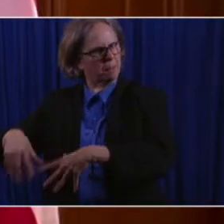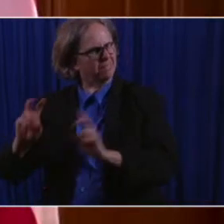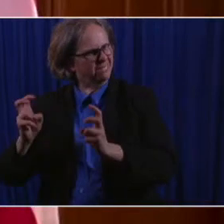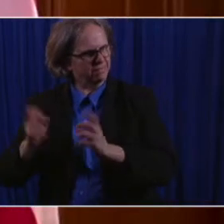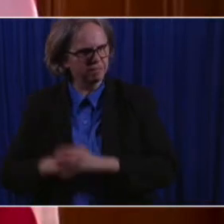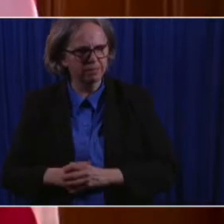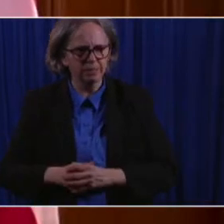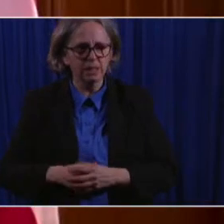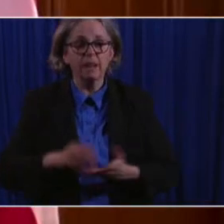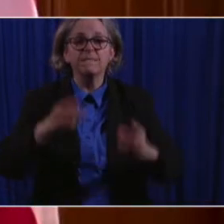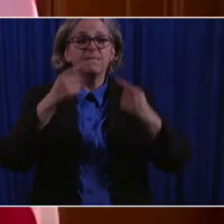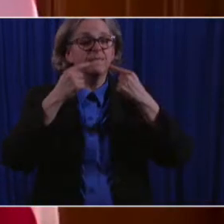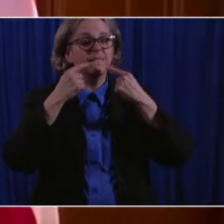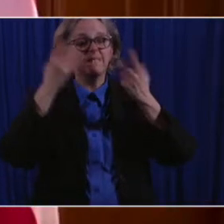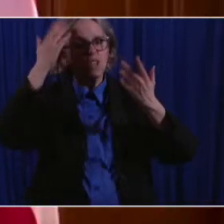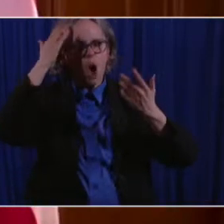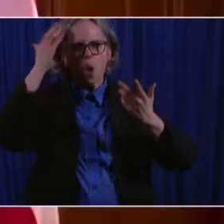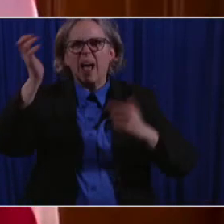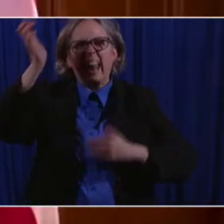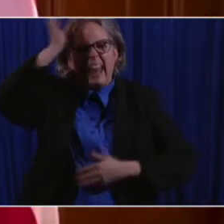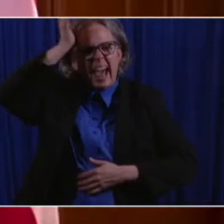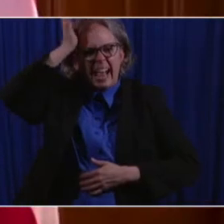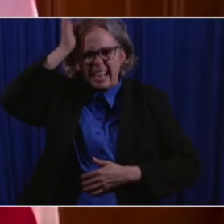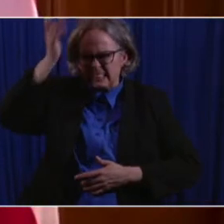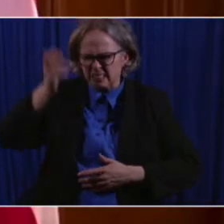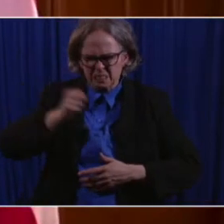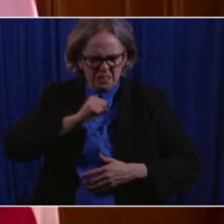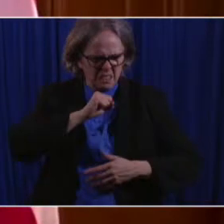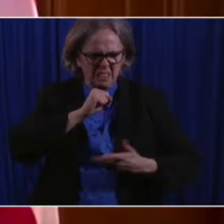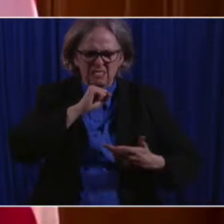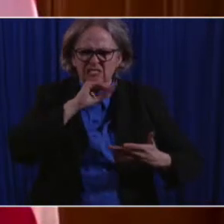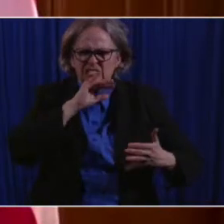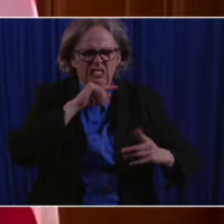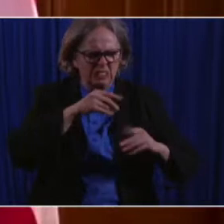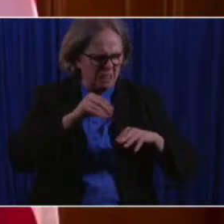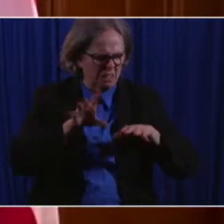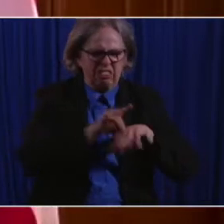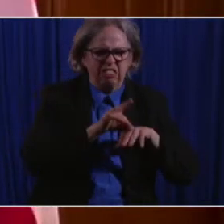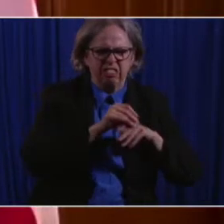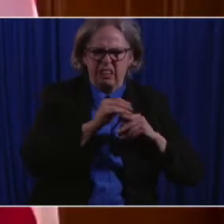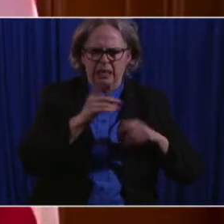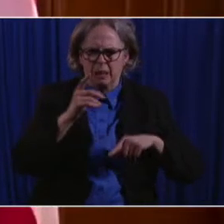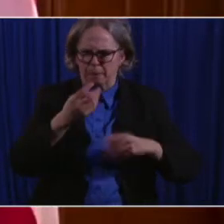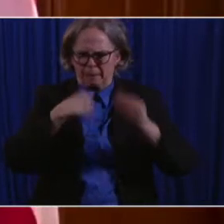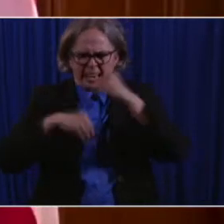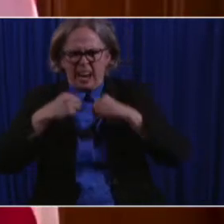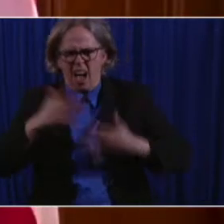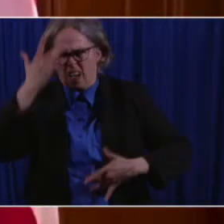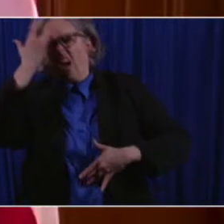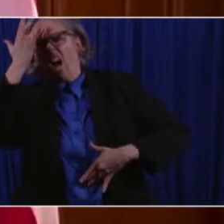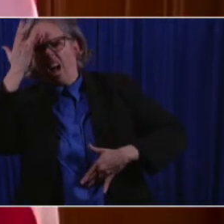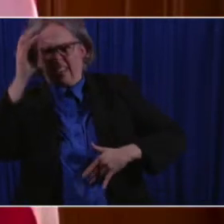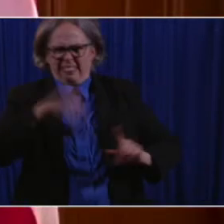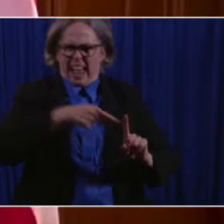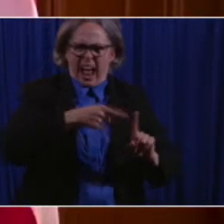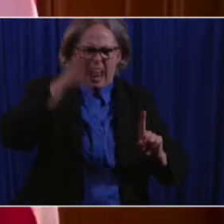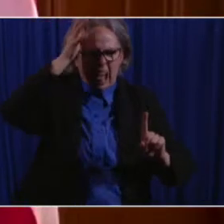where a general order cannot be issued for anybody who may have bought